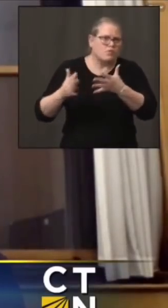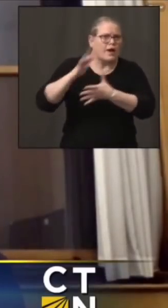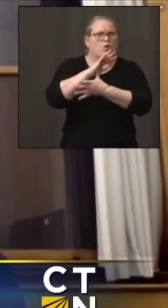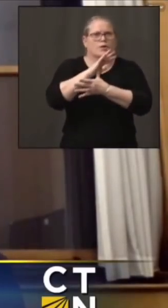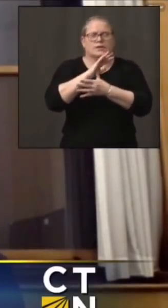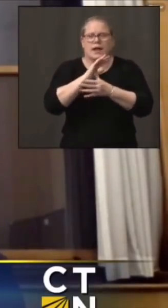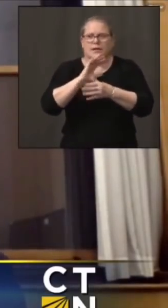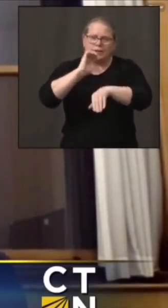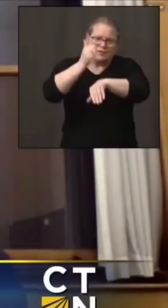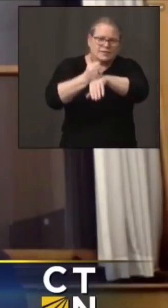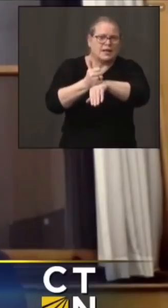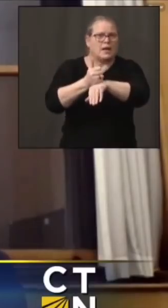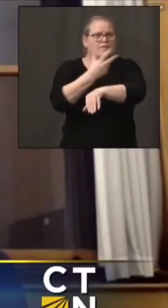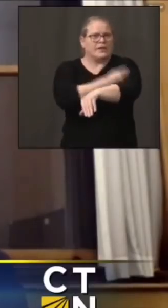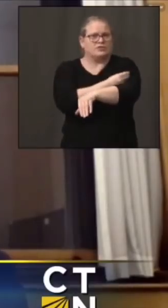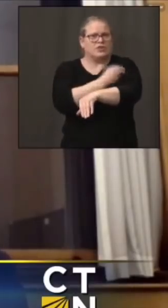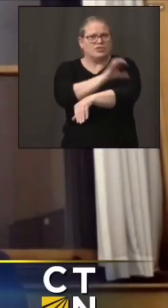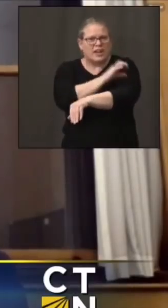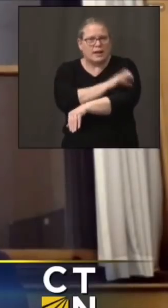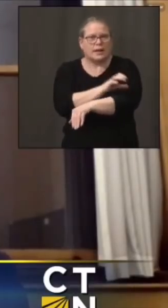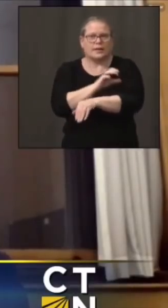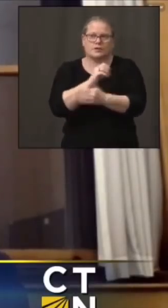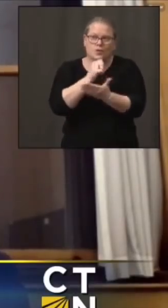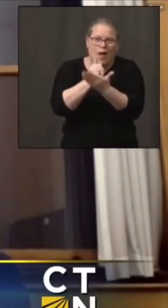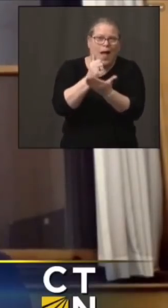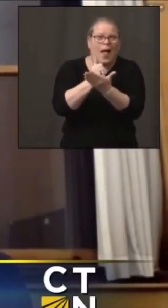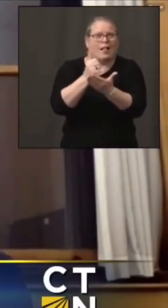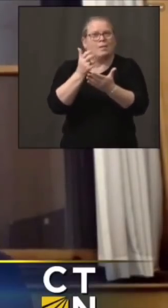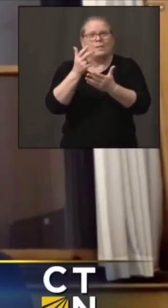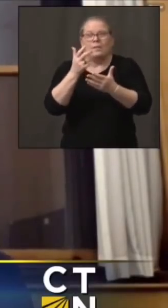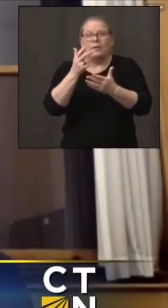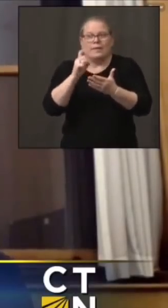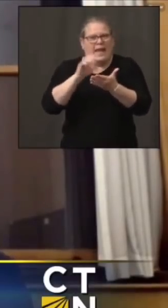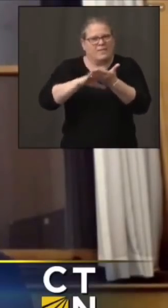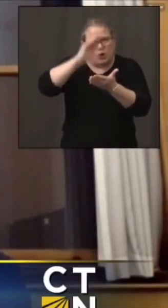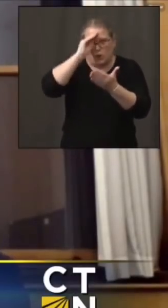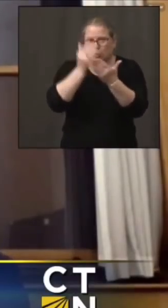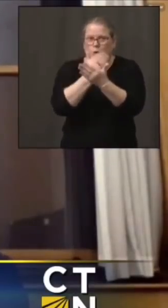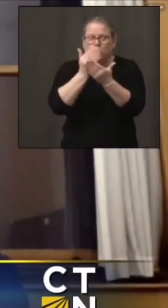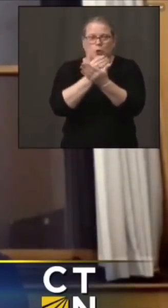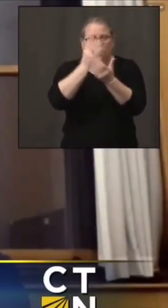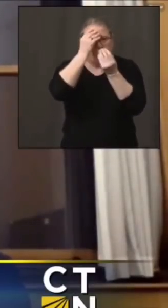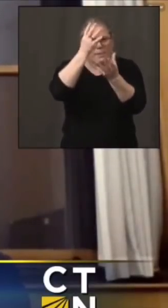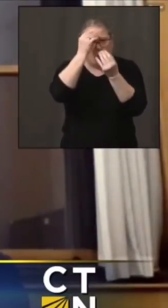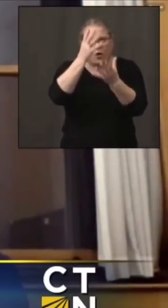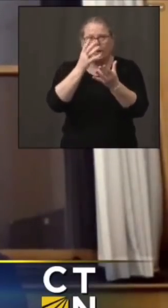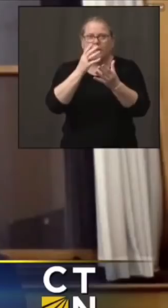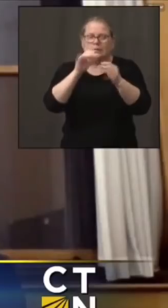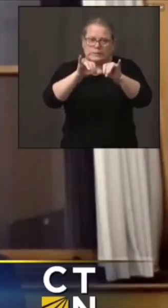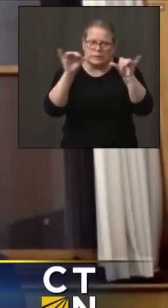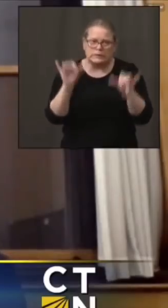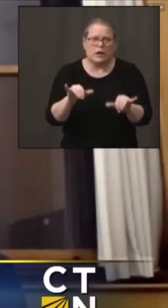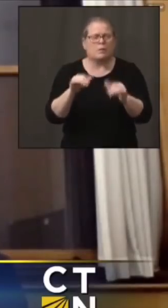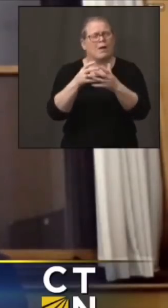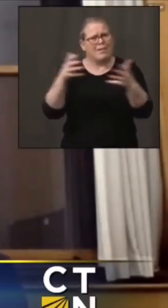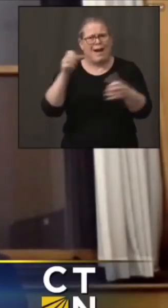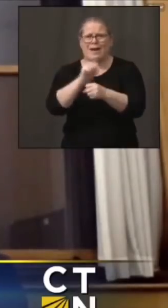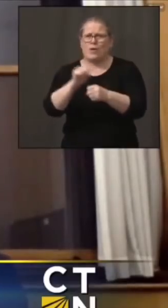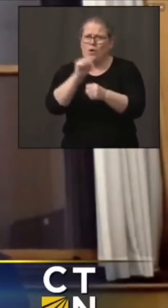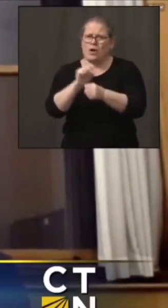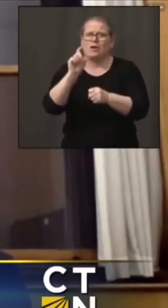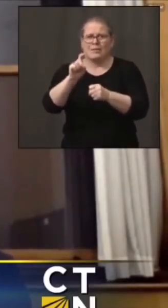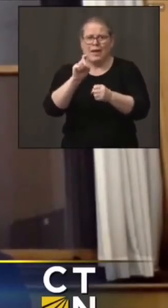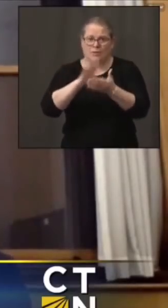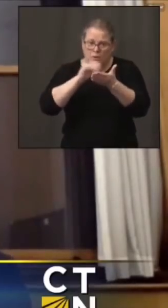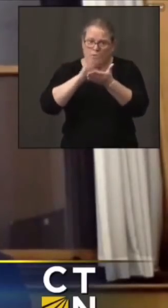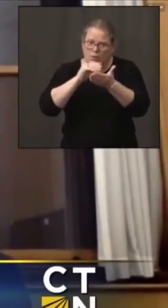vaccination clinics and to really ramp this up. They have to learn, new data reporting systems. There's a lot of work that they have to step up